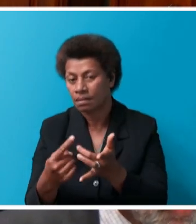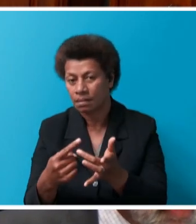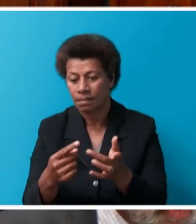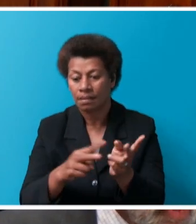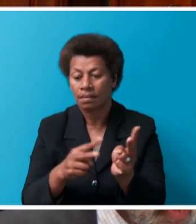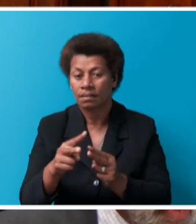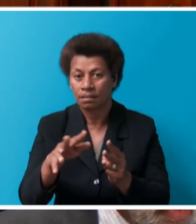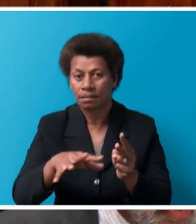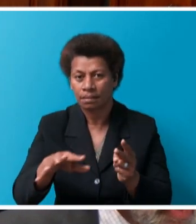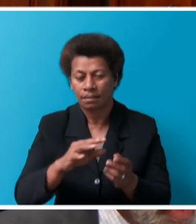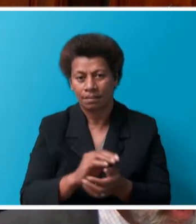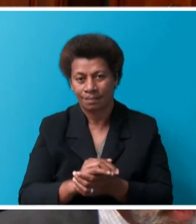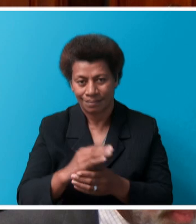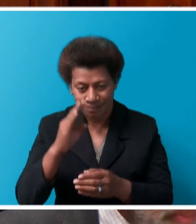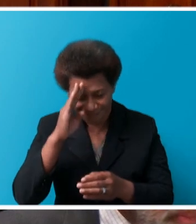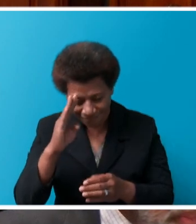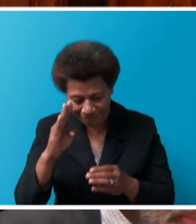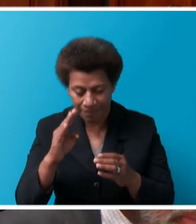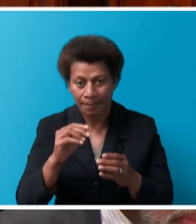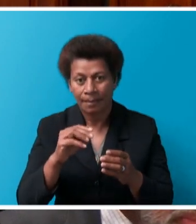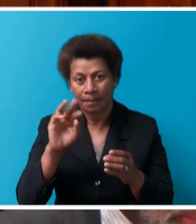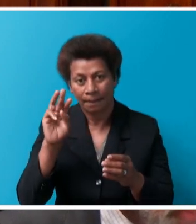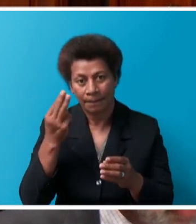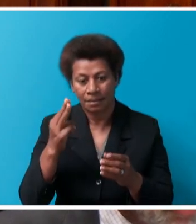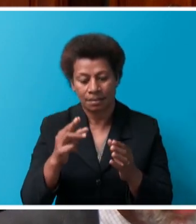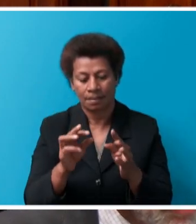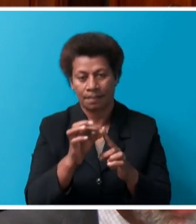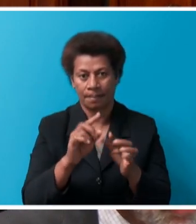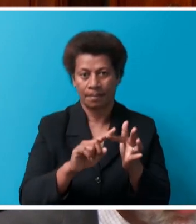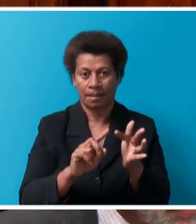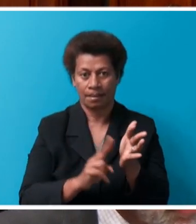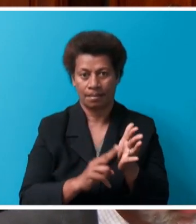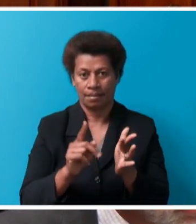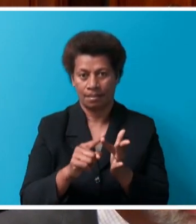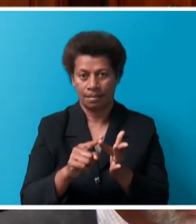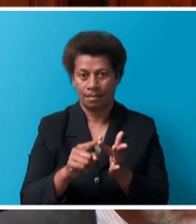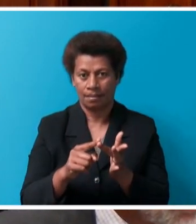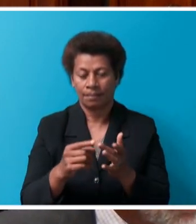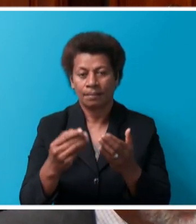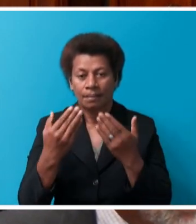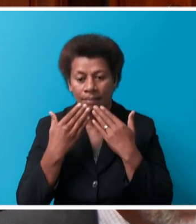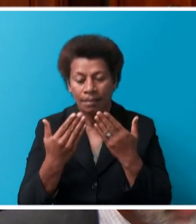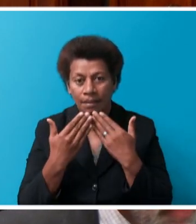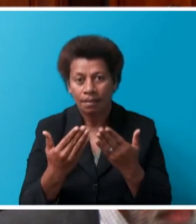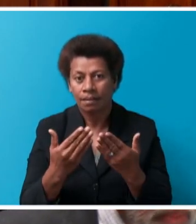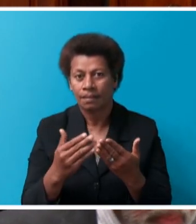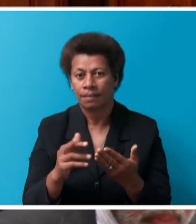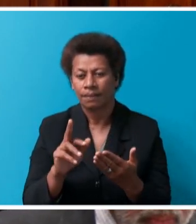Dolvina masta penyo na masirawa. Na wale wunjina na ngumatua tekini